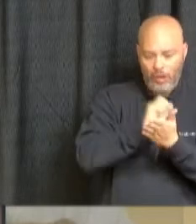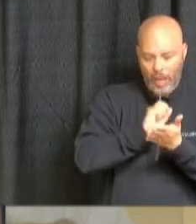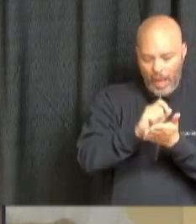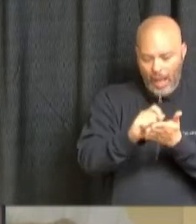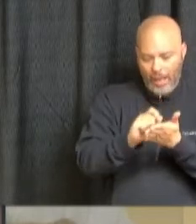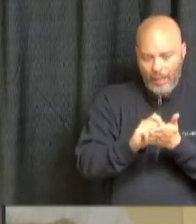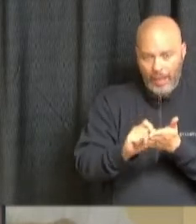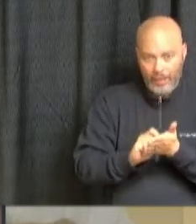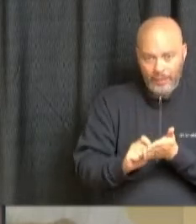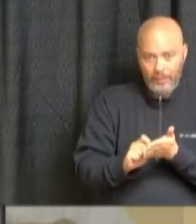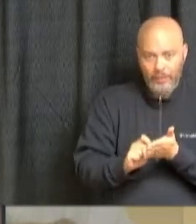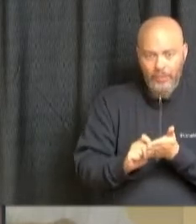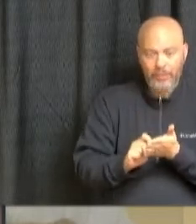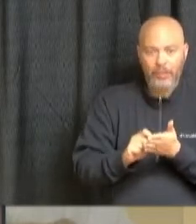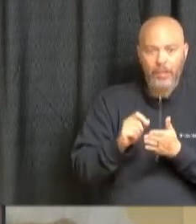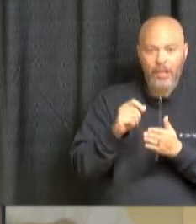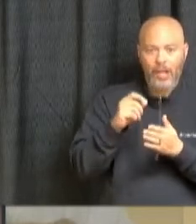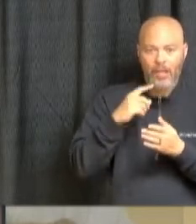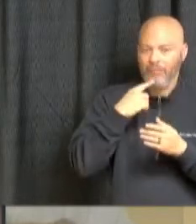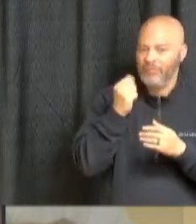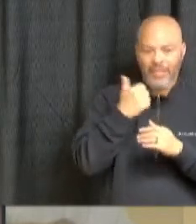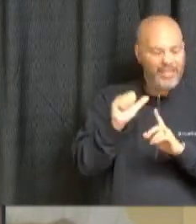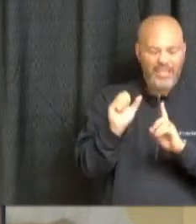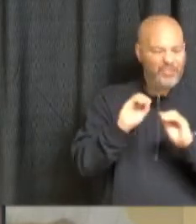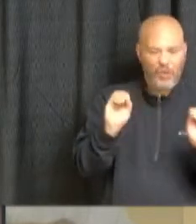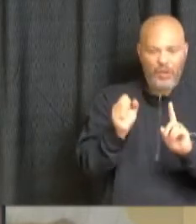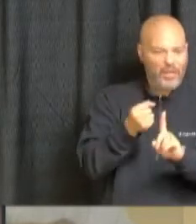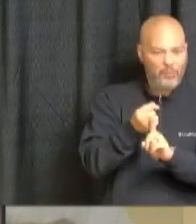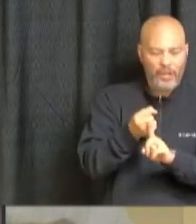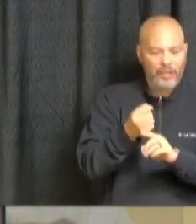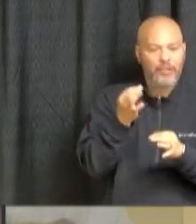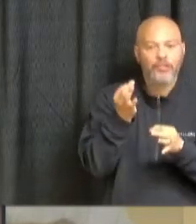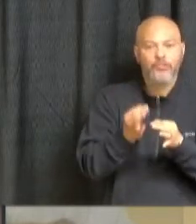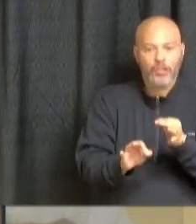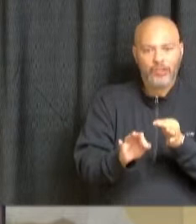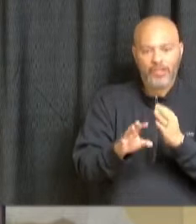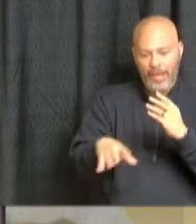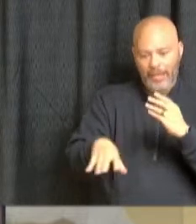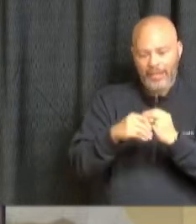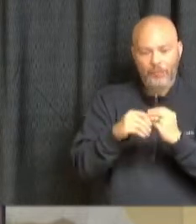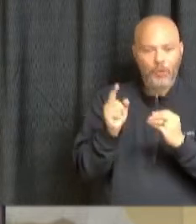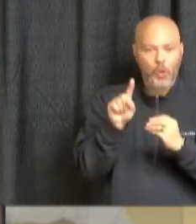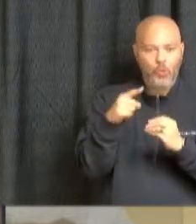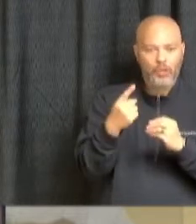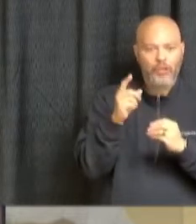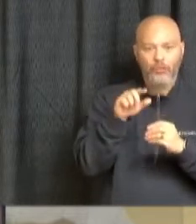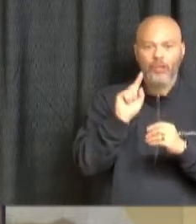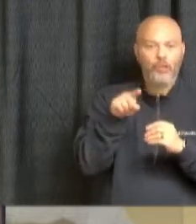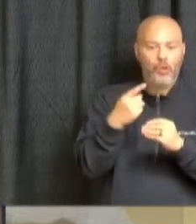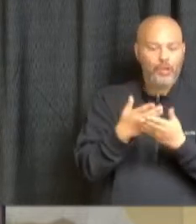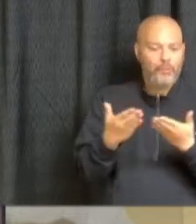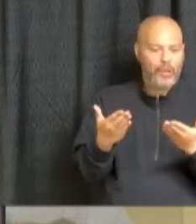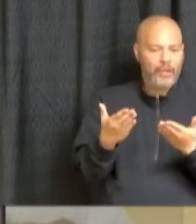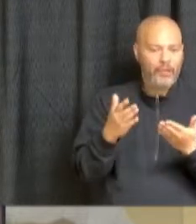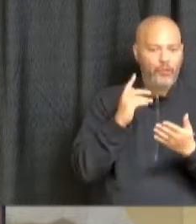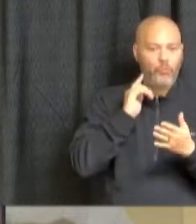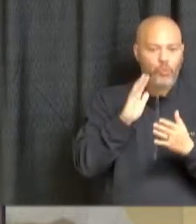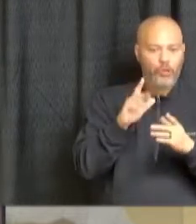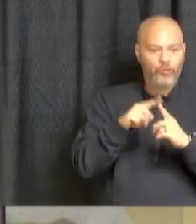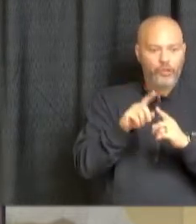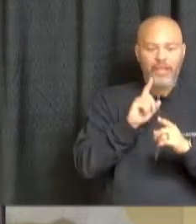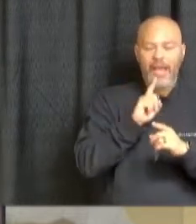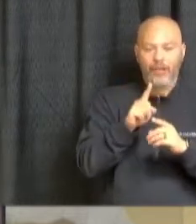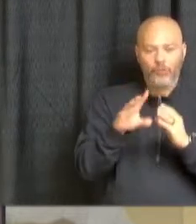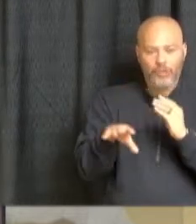highlighted, and there's not any kind of impact as far as in the ordinance. It's just the attachment only. So that's the only amendment that it would be, is to the